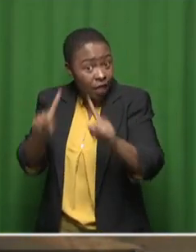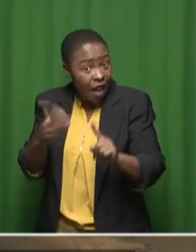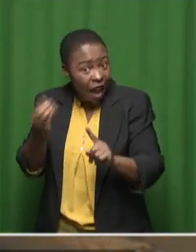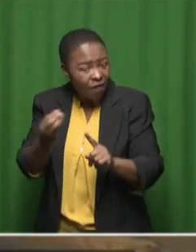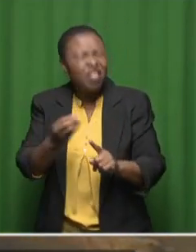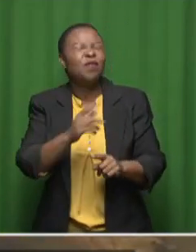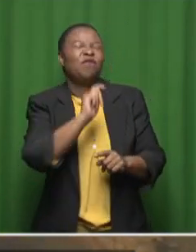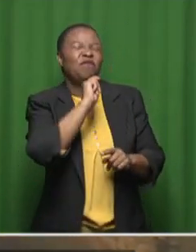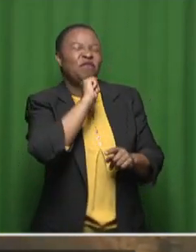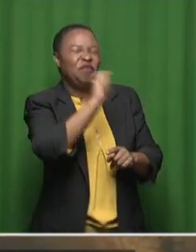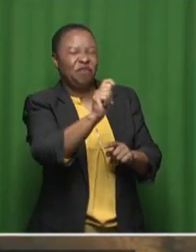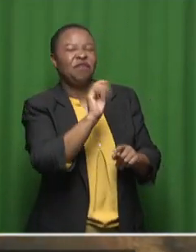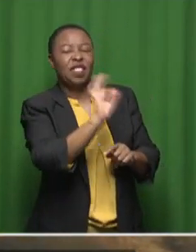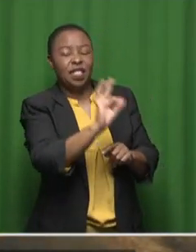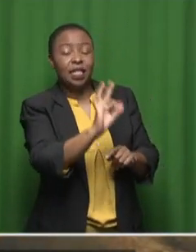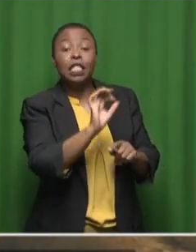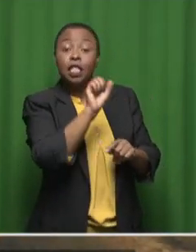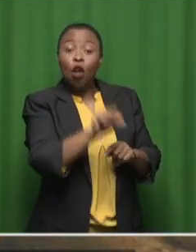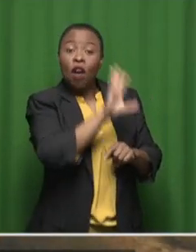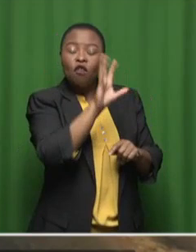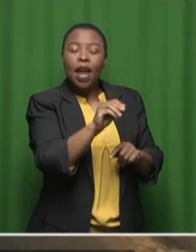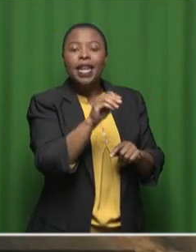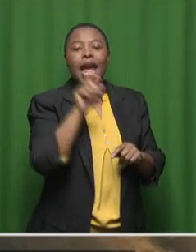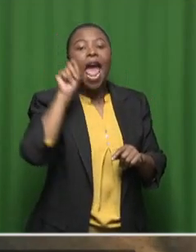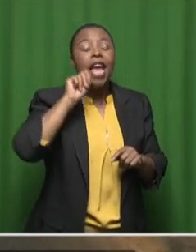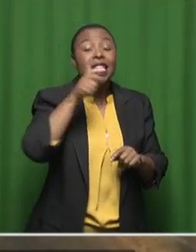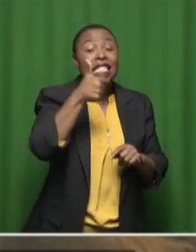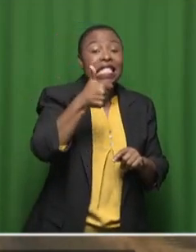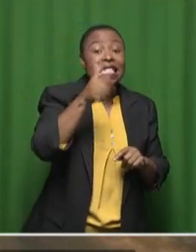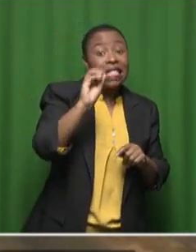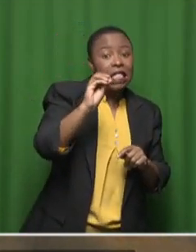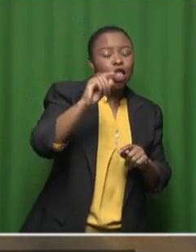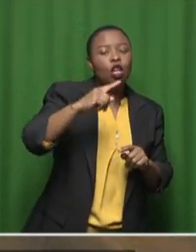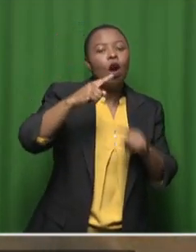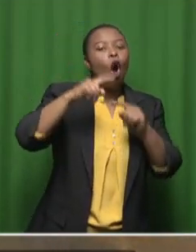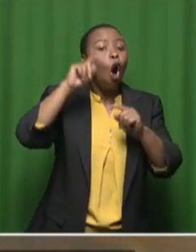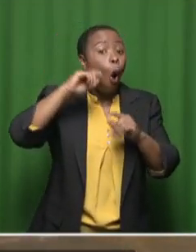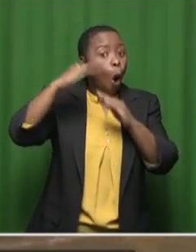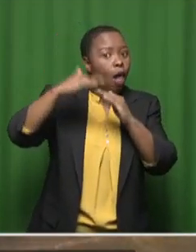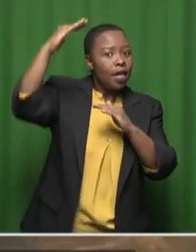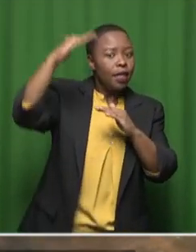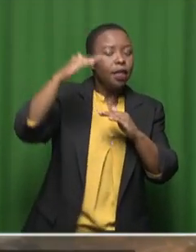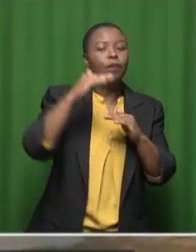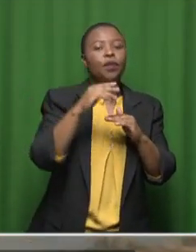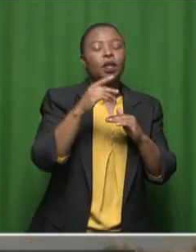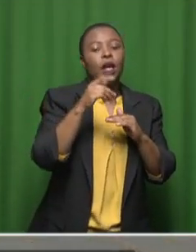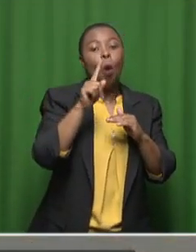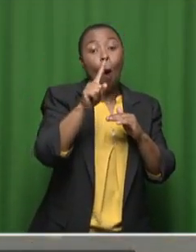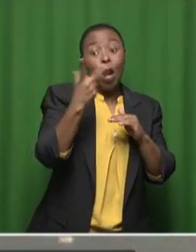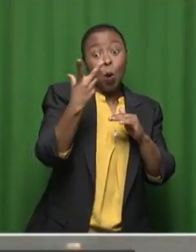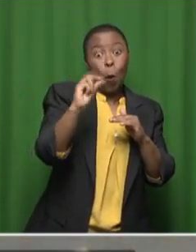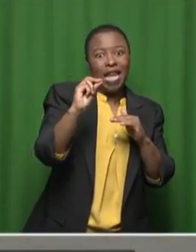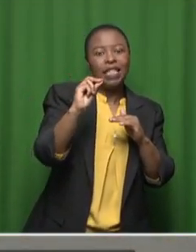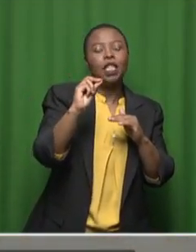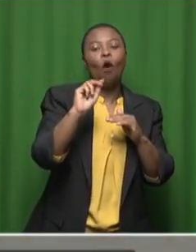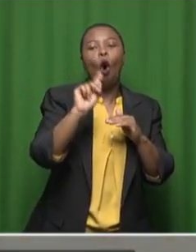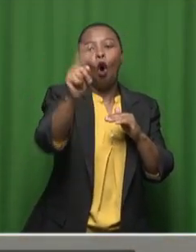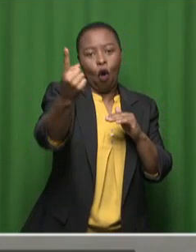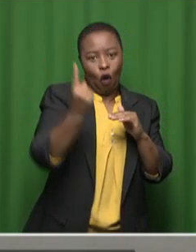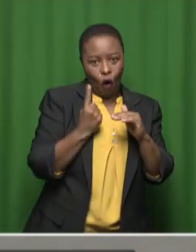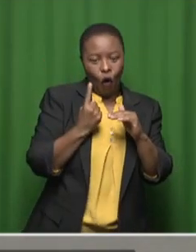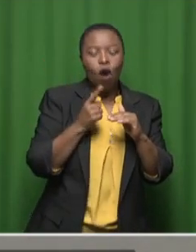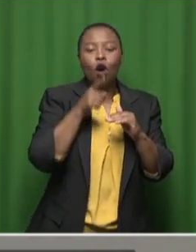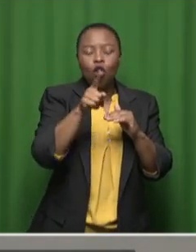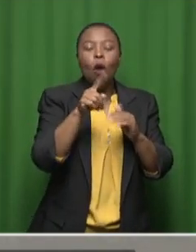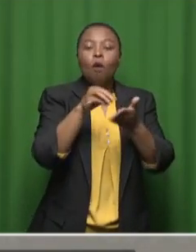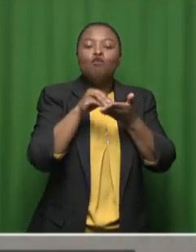Absolutely. South African pensioners 60 years and older, they pay 120 Rand per return ticket. So all you have to do is to